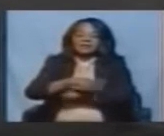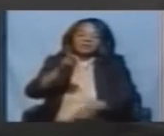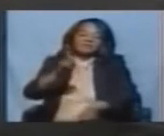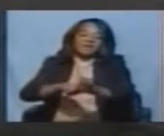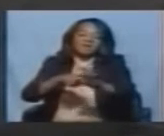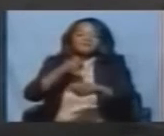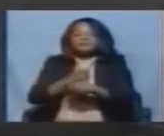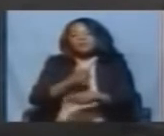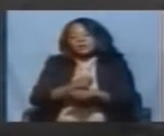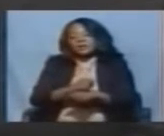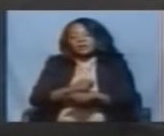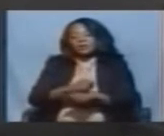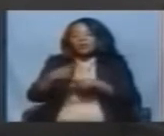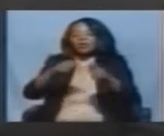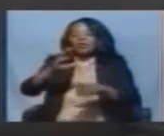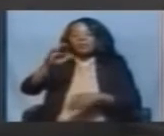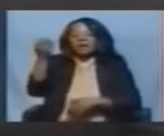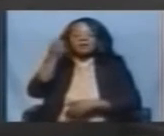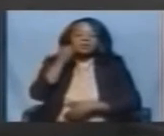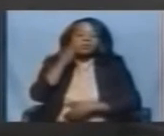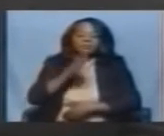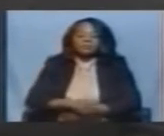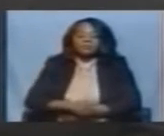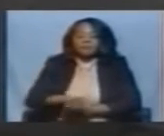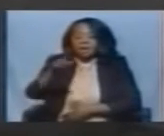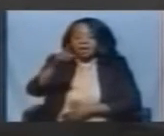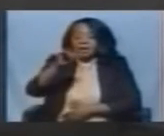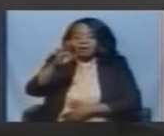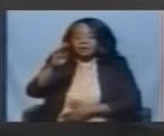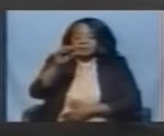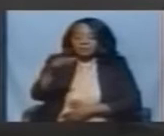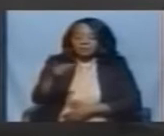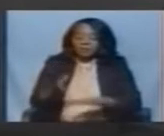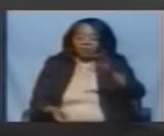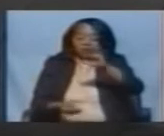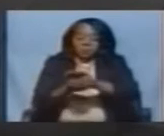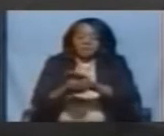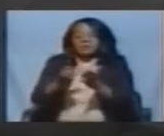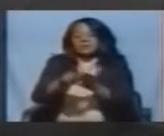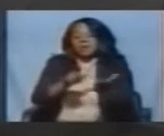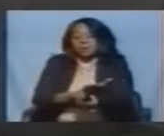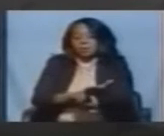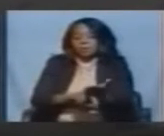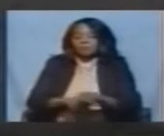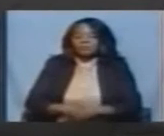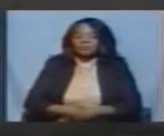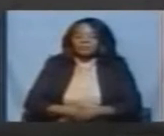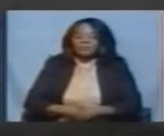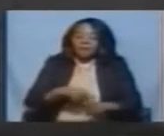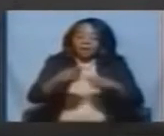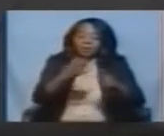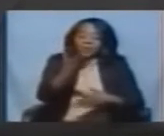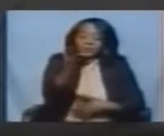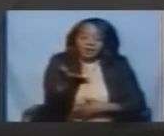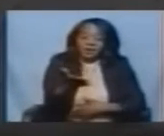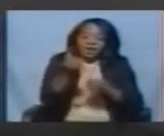why we are saying, you see, in ZIPS, you go to ZIPS and say, look, we are amending the Act, so that we can actually go there